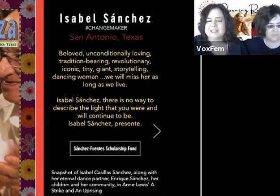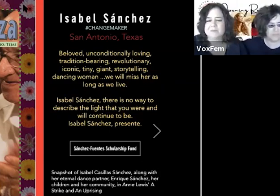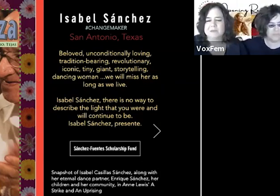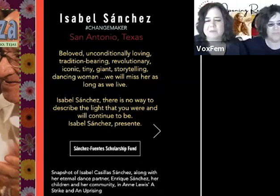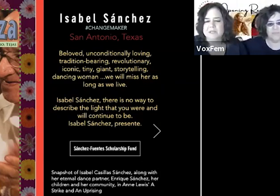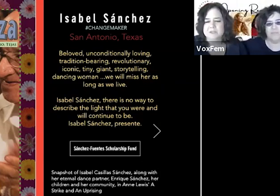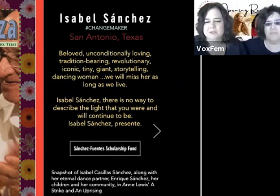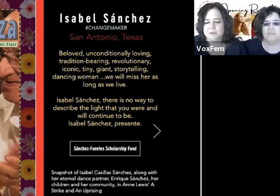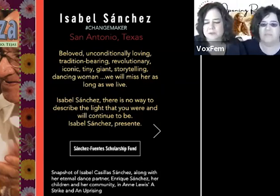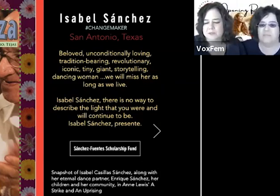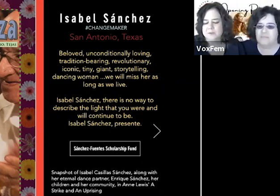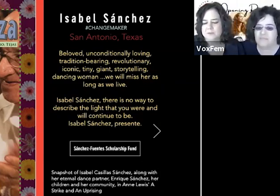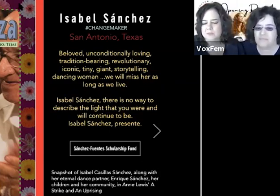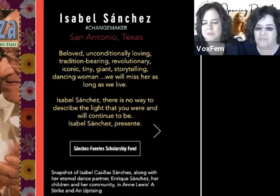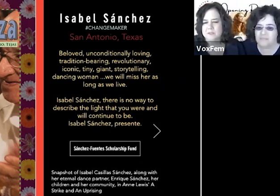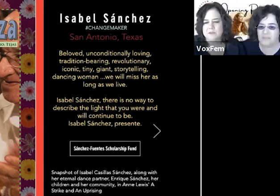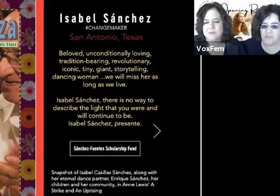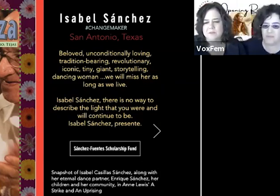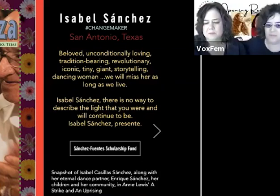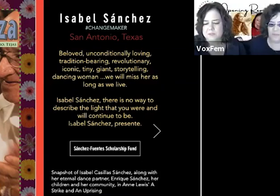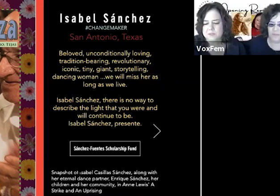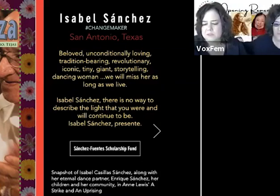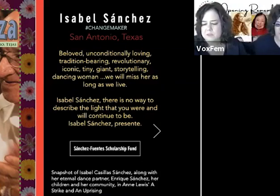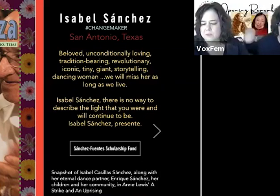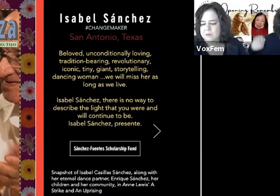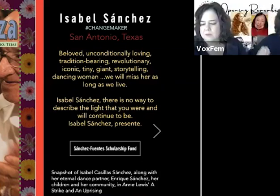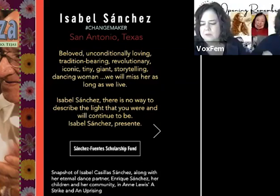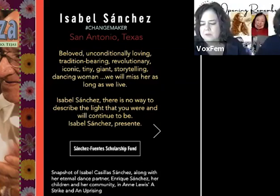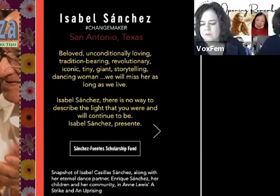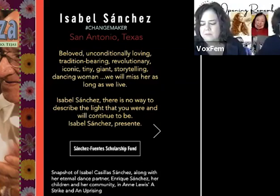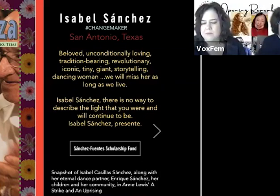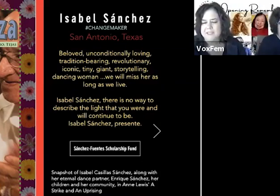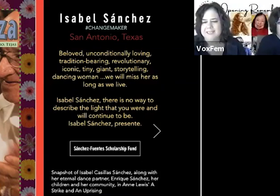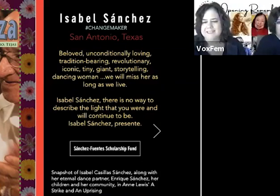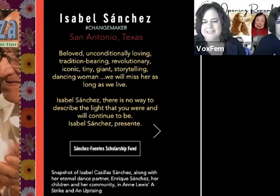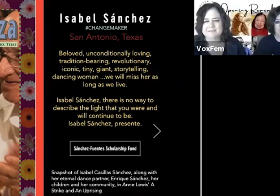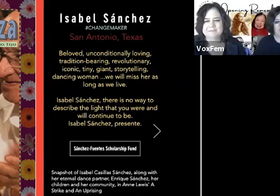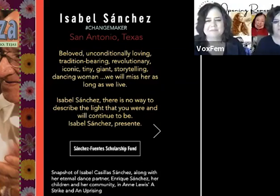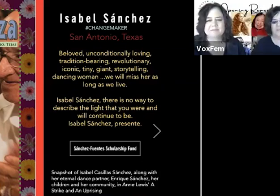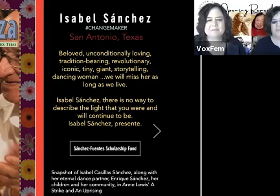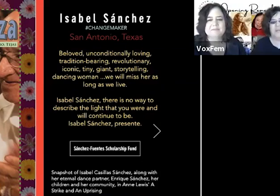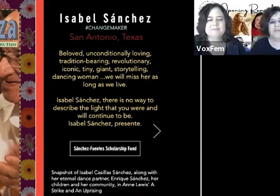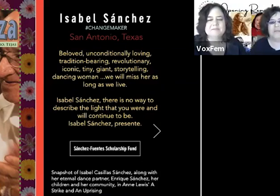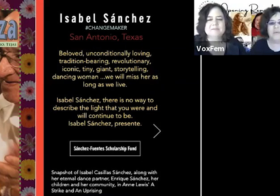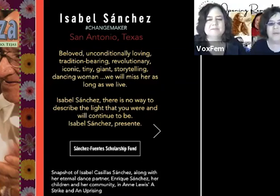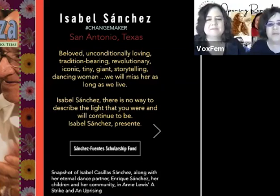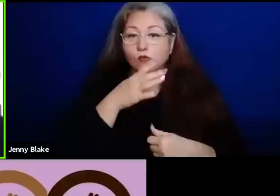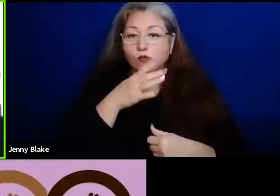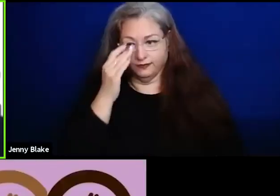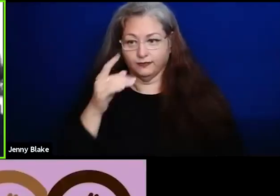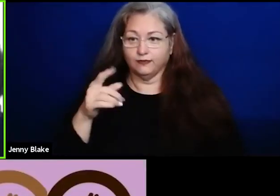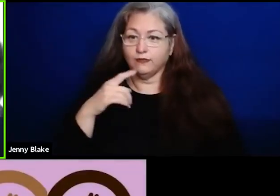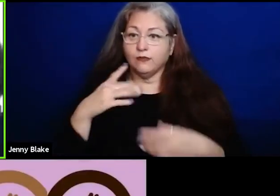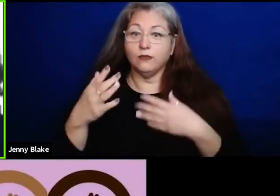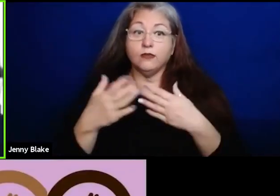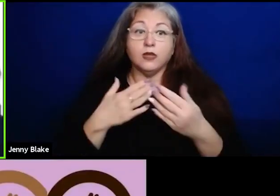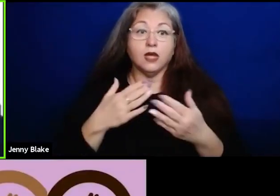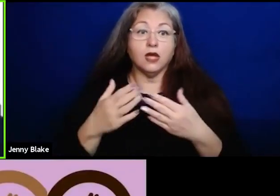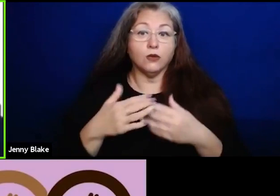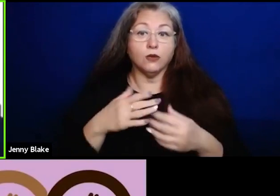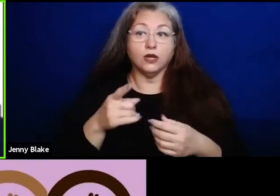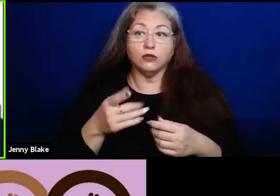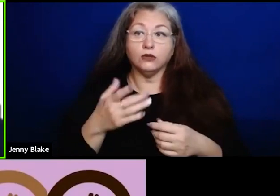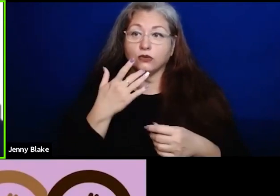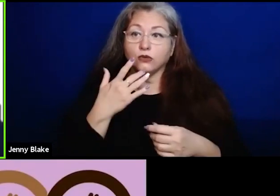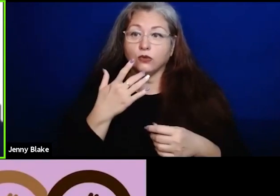for a second, give me a minute to put this up here. Prepare. Yes. Anywhere that you went to